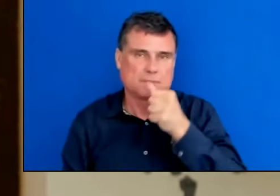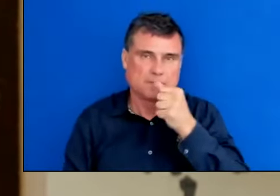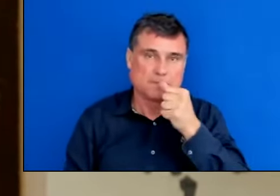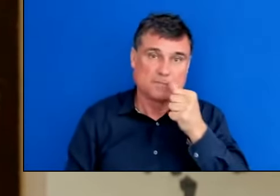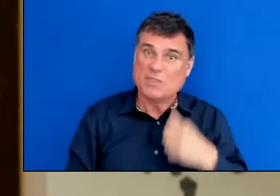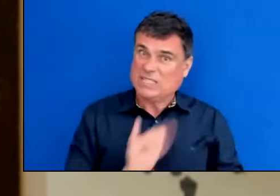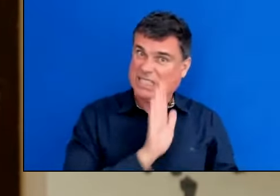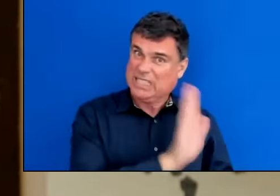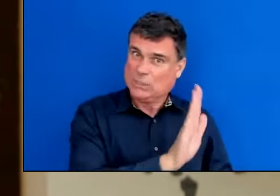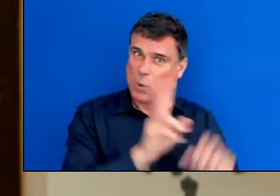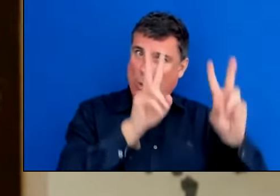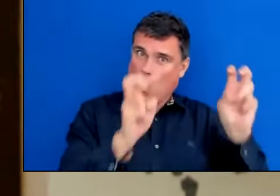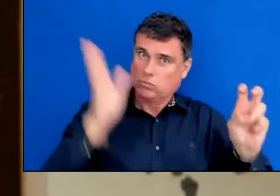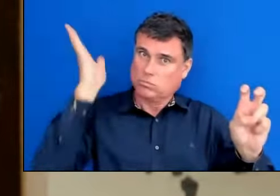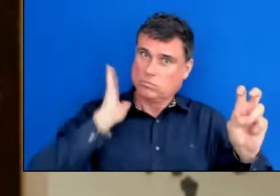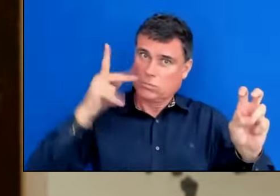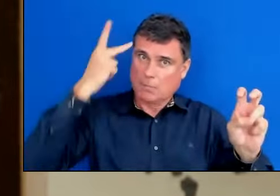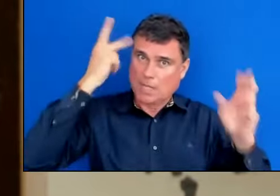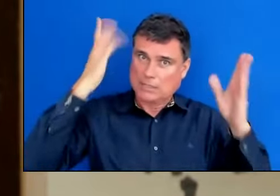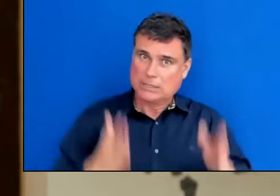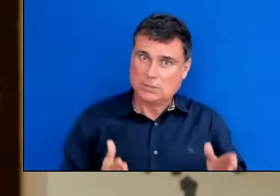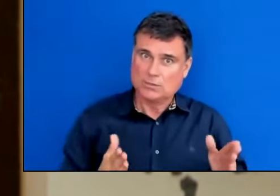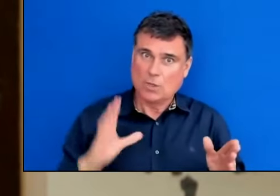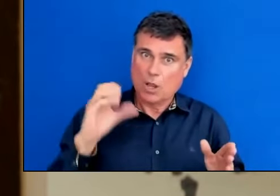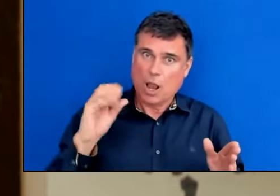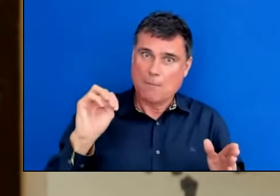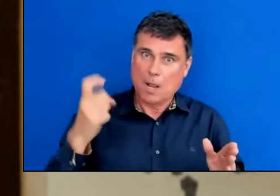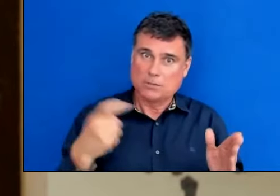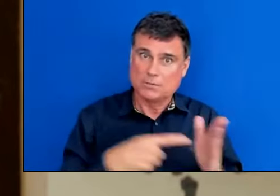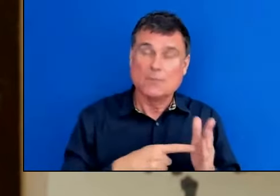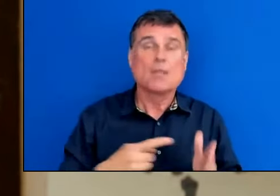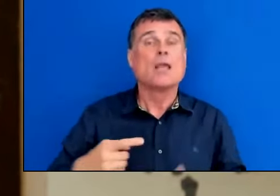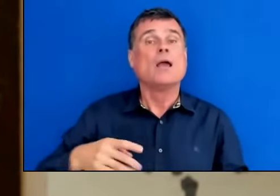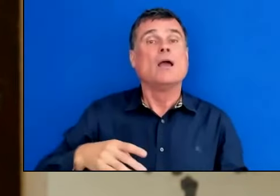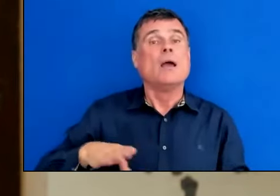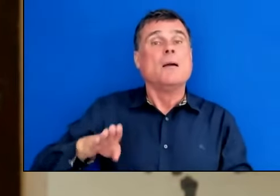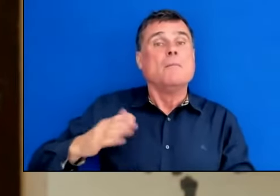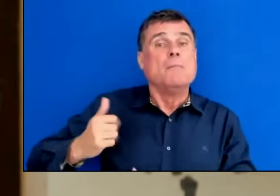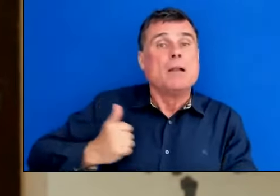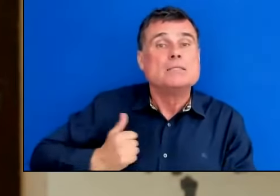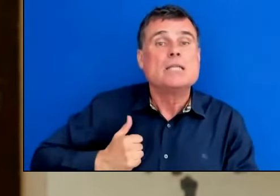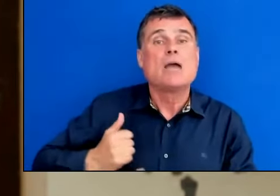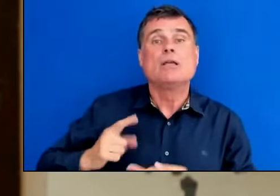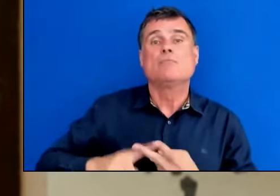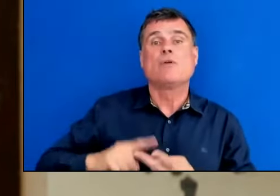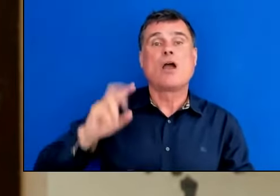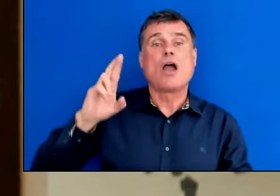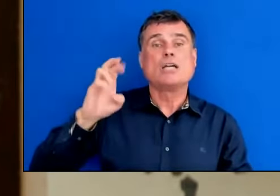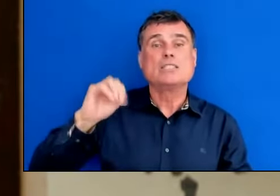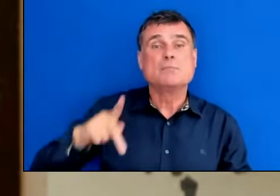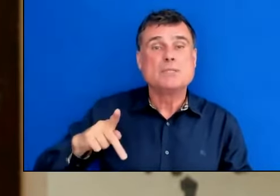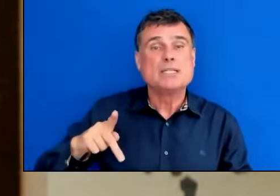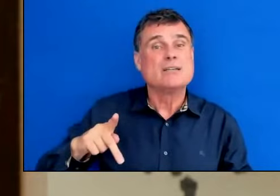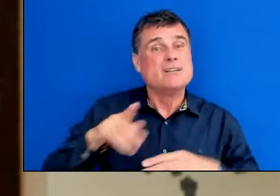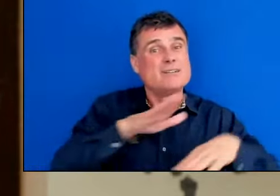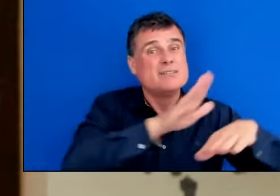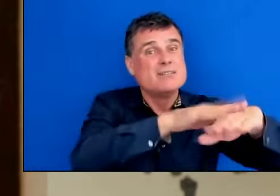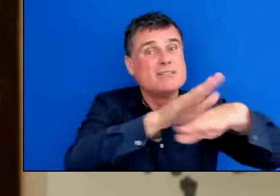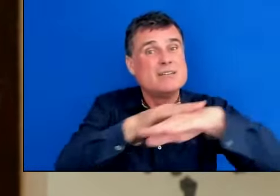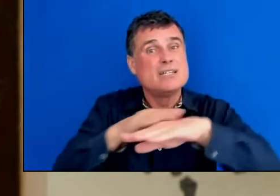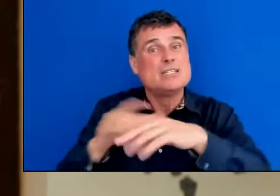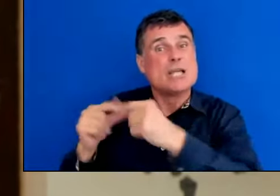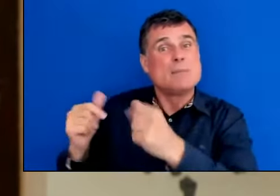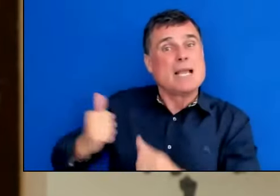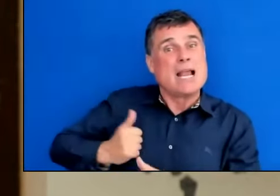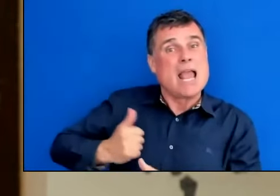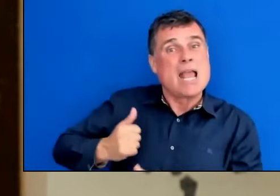quote. In spite of the military and the RCMP declaring that Japanese Canadians were not